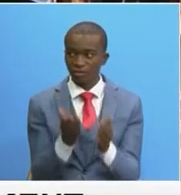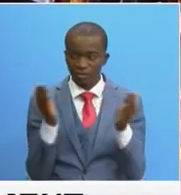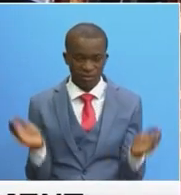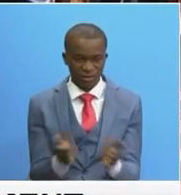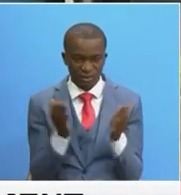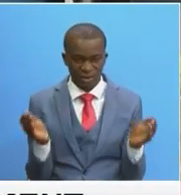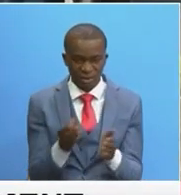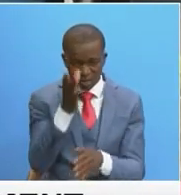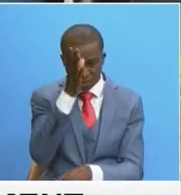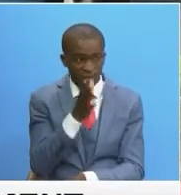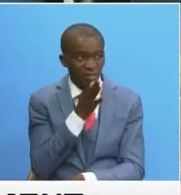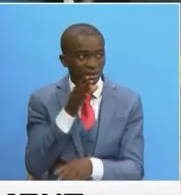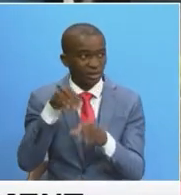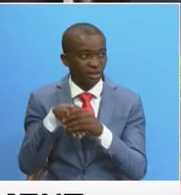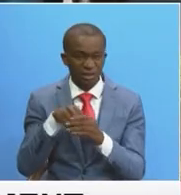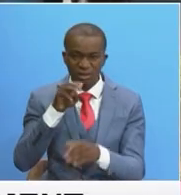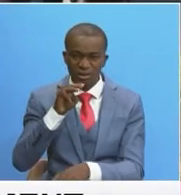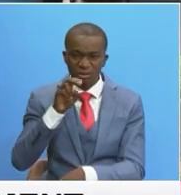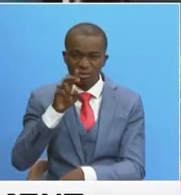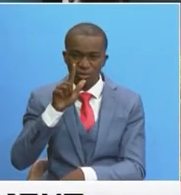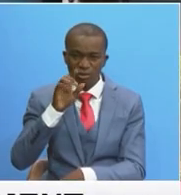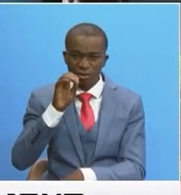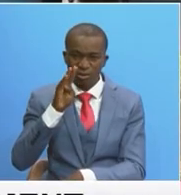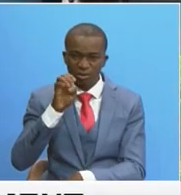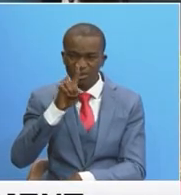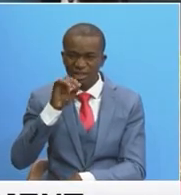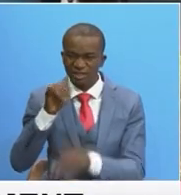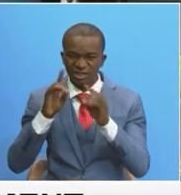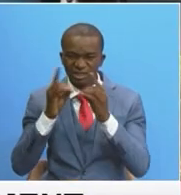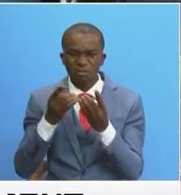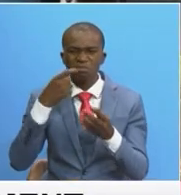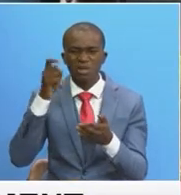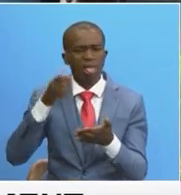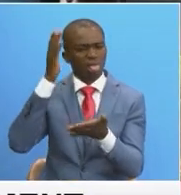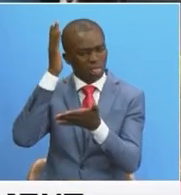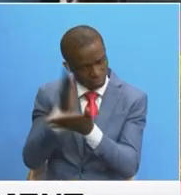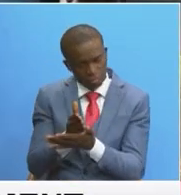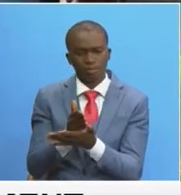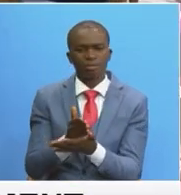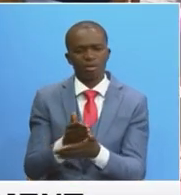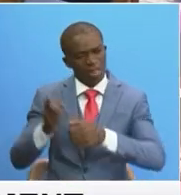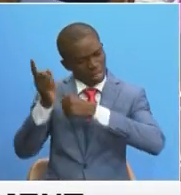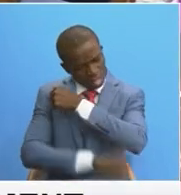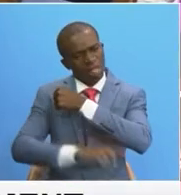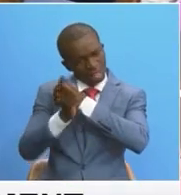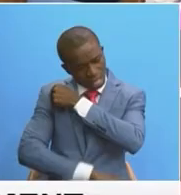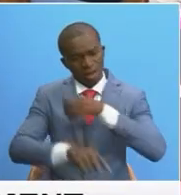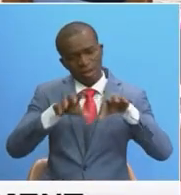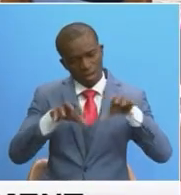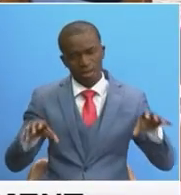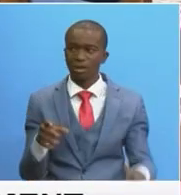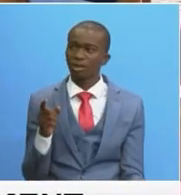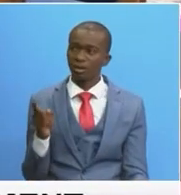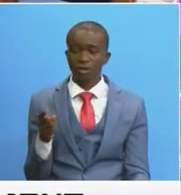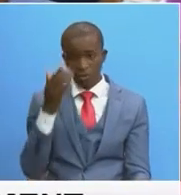Mulaoli area of Mlovezi District to stop using corporal punishment on their children. The call comes after parents